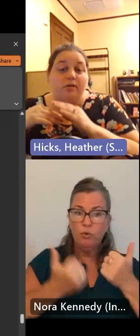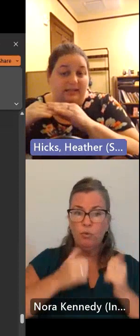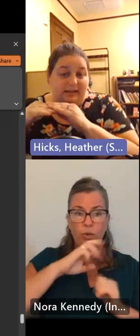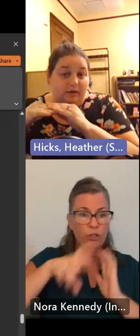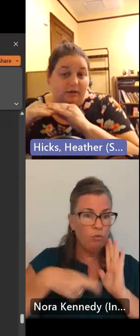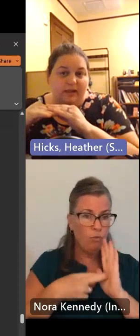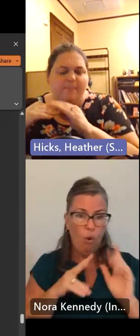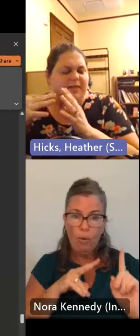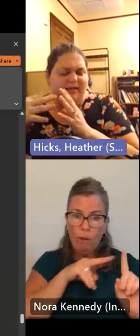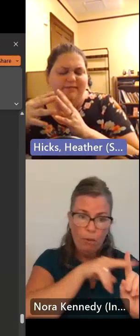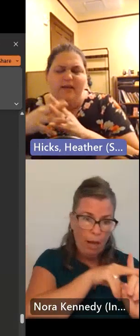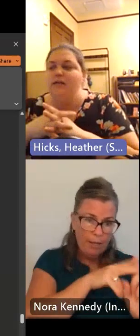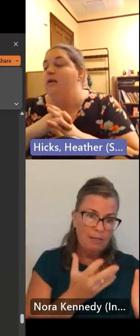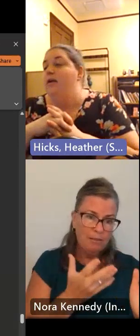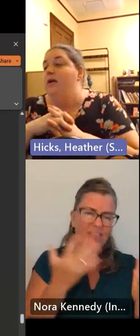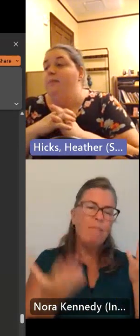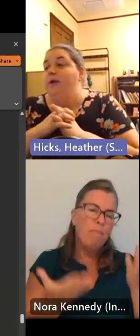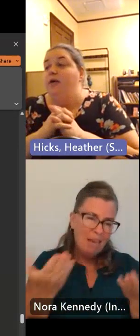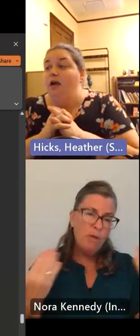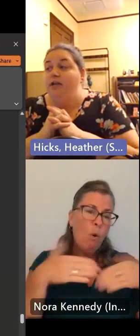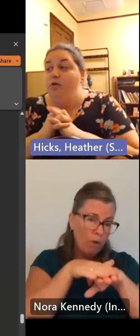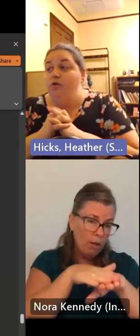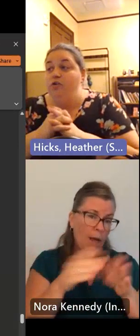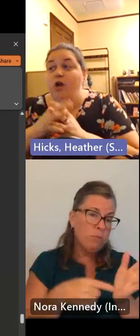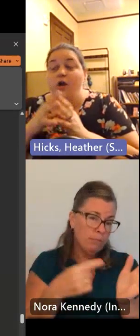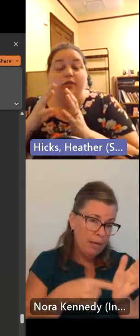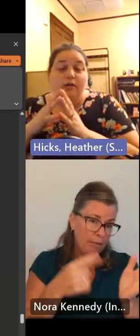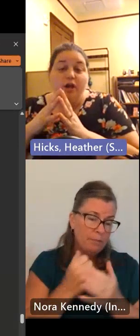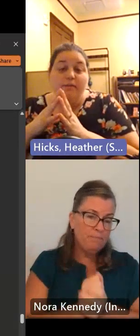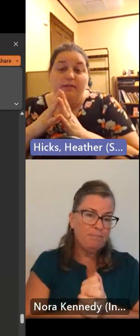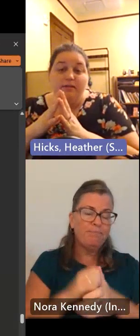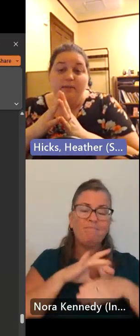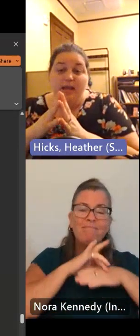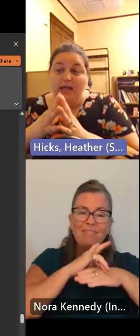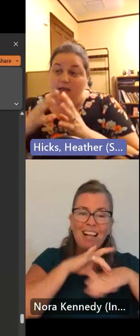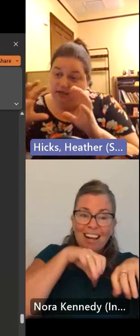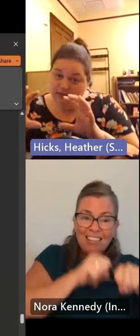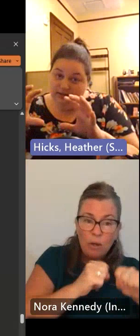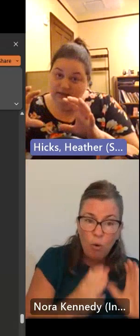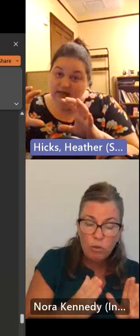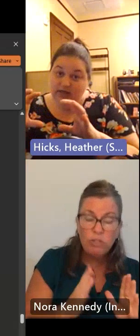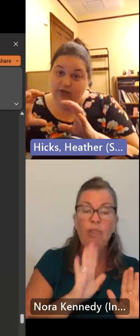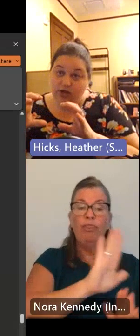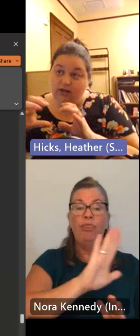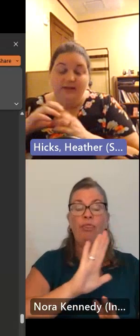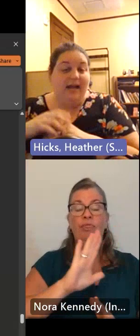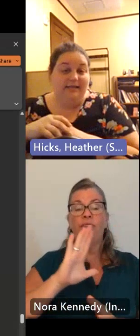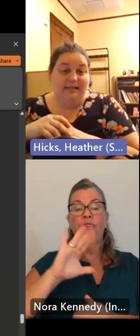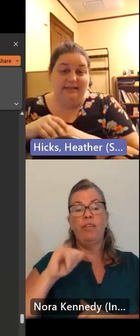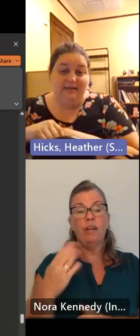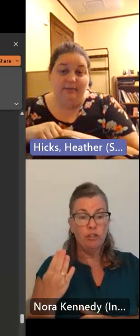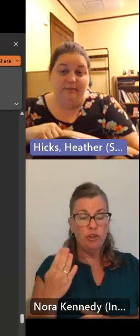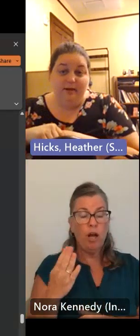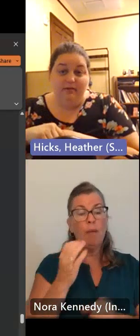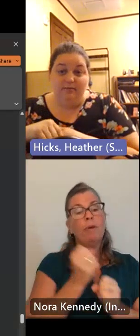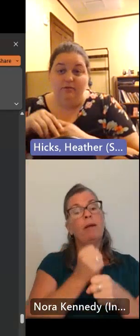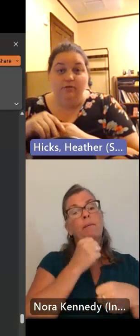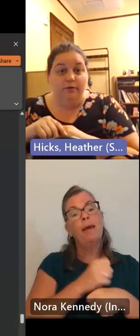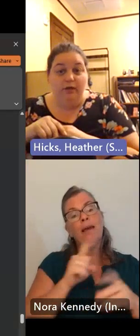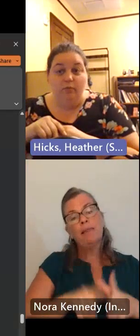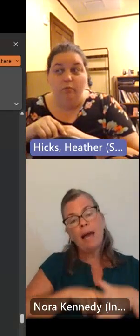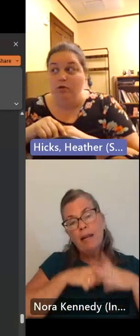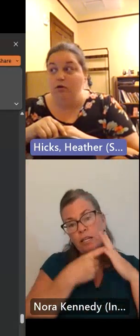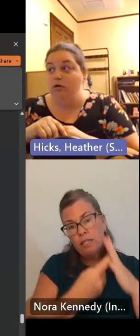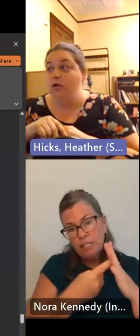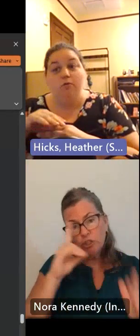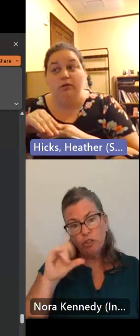might slightly overlap, and that's fine. But content owners, their job is to make the initial document as accessible as possible. So